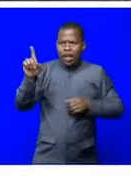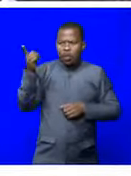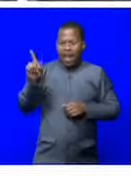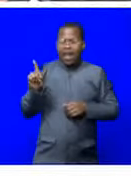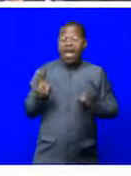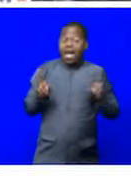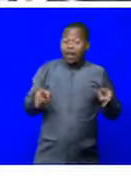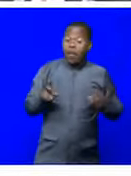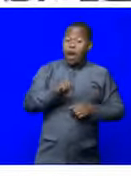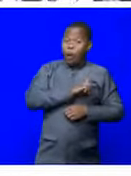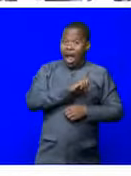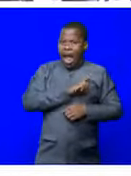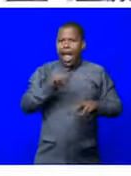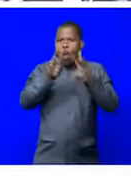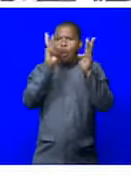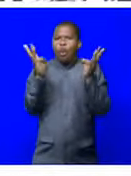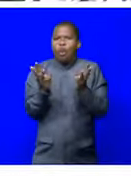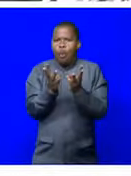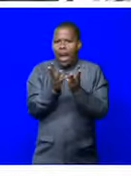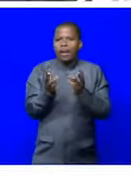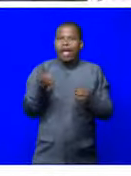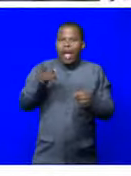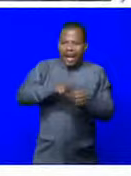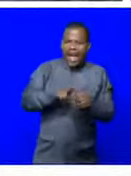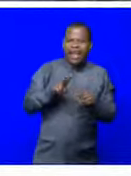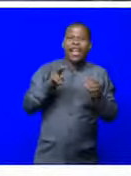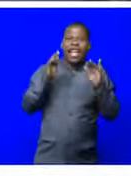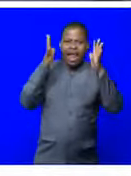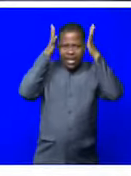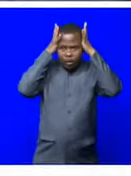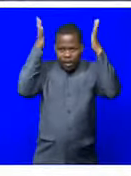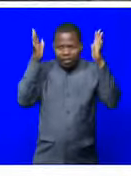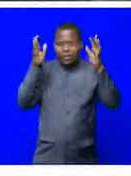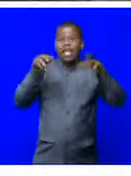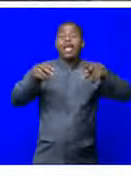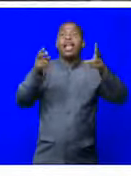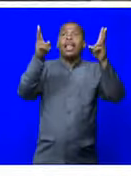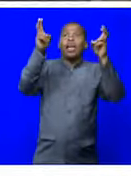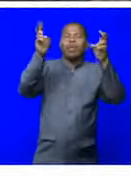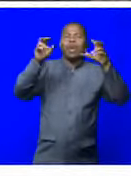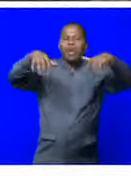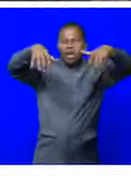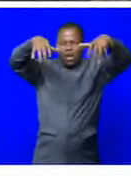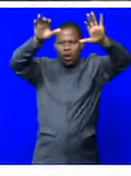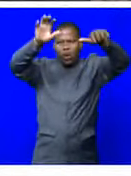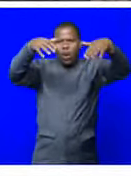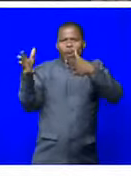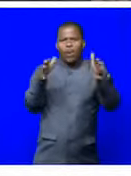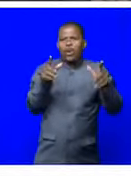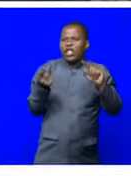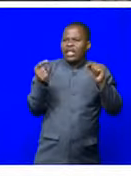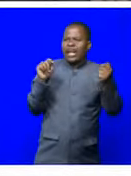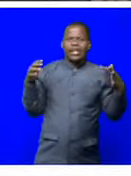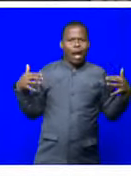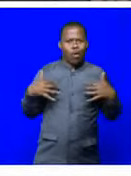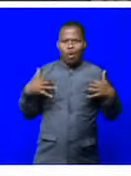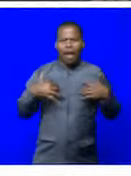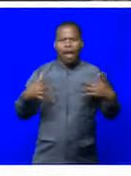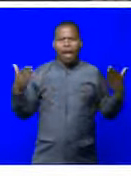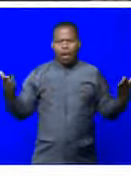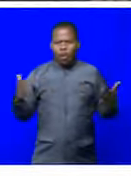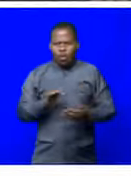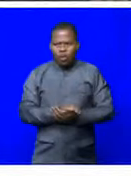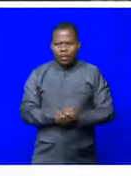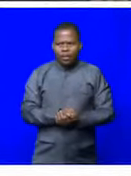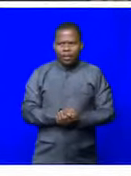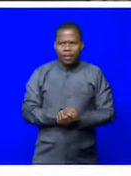ilive nemhlaba libhekene nenkinga yekucucucuka kwesimo selitulu. Since the establishment of this